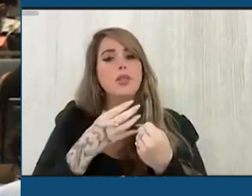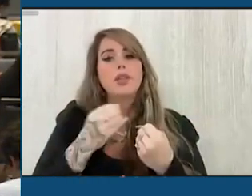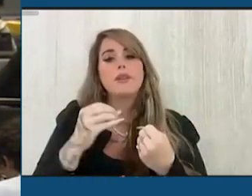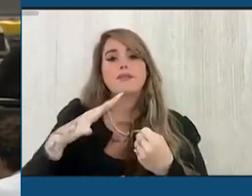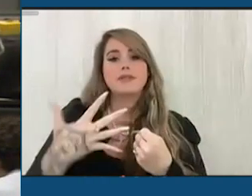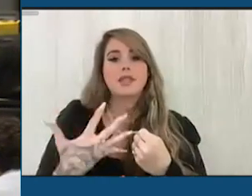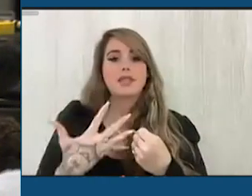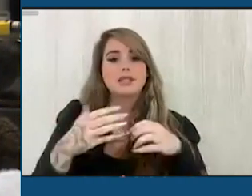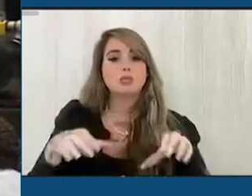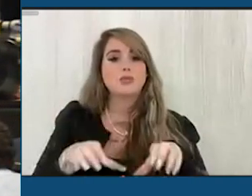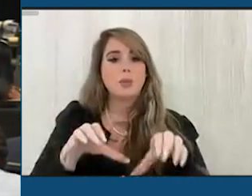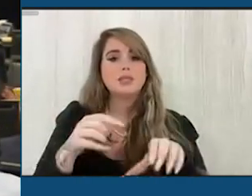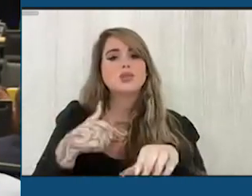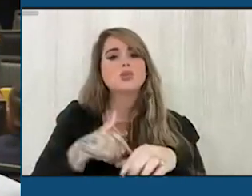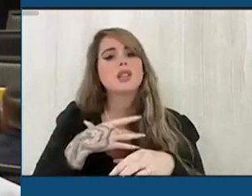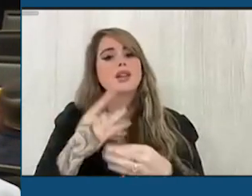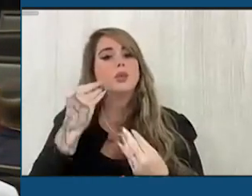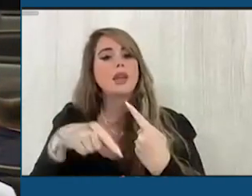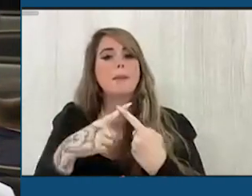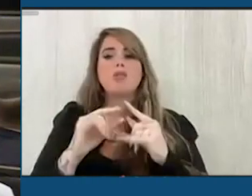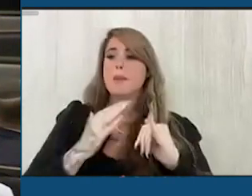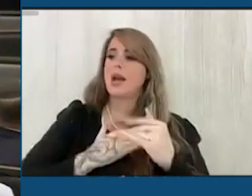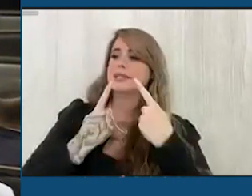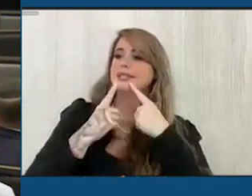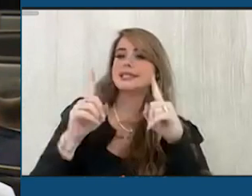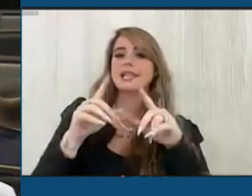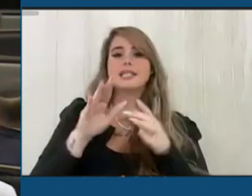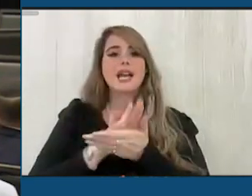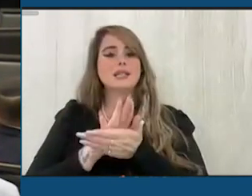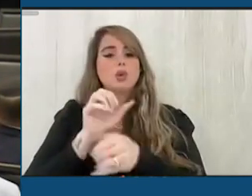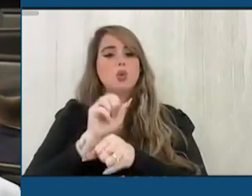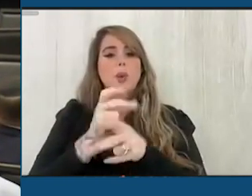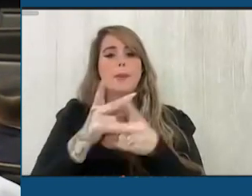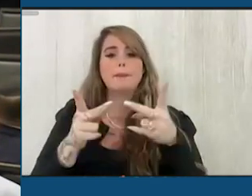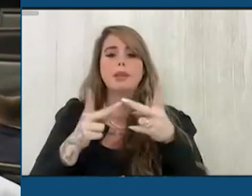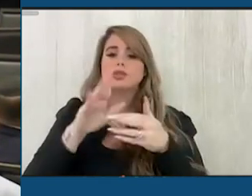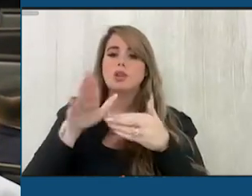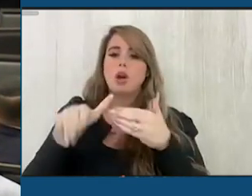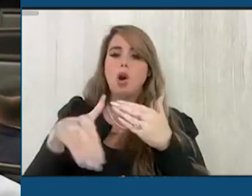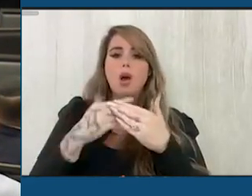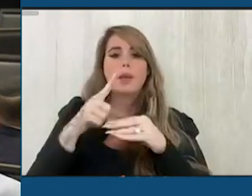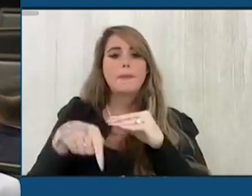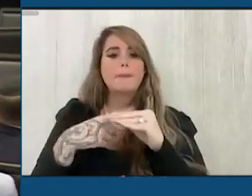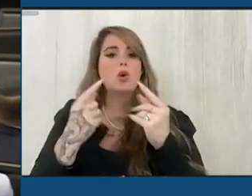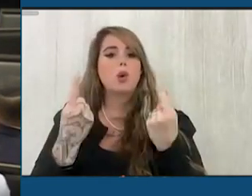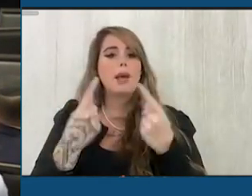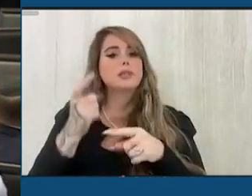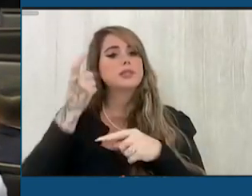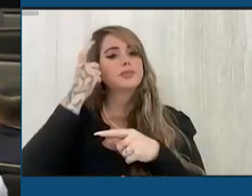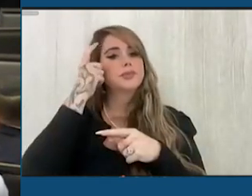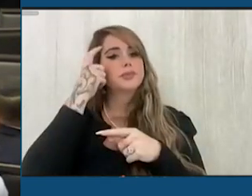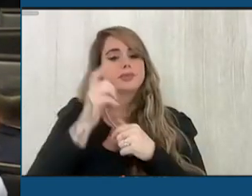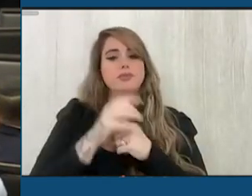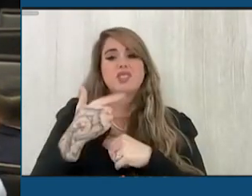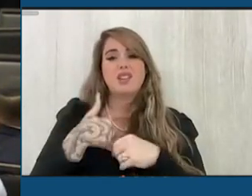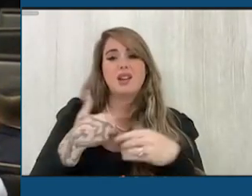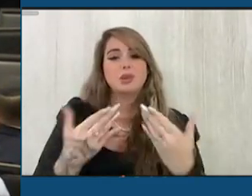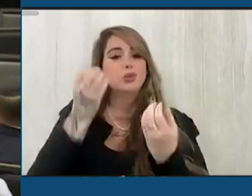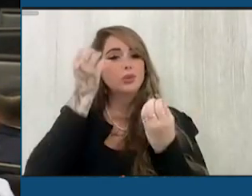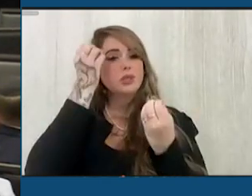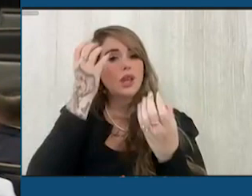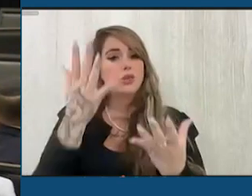like to think that our success academically in the workplace is all about what's going on up here cognitively. I'm here to tell you, as someone who's